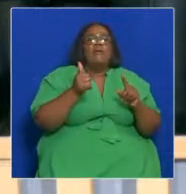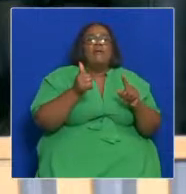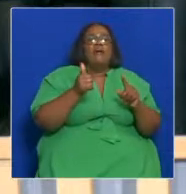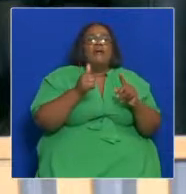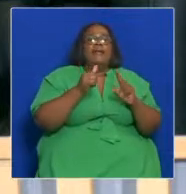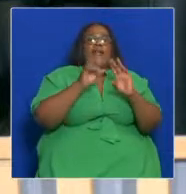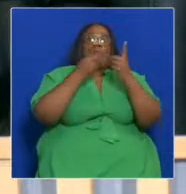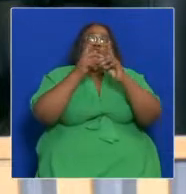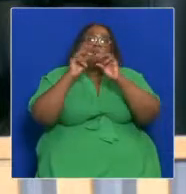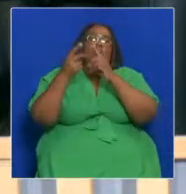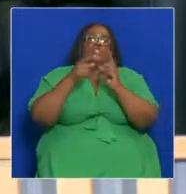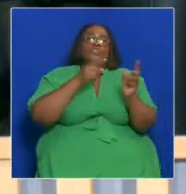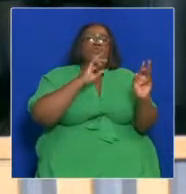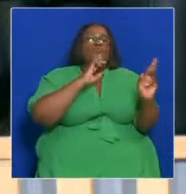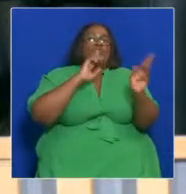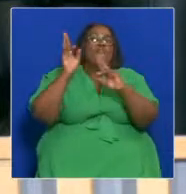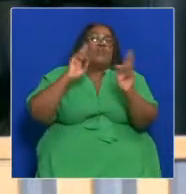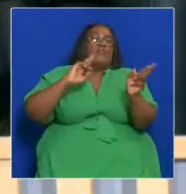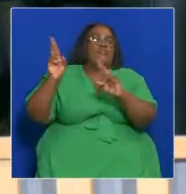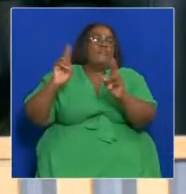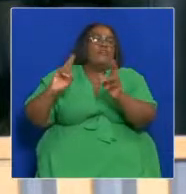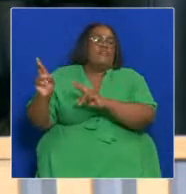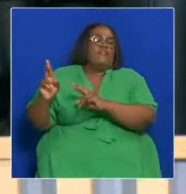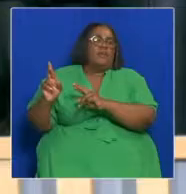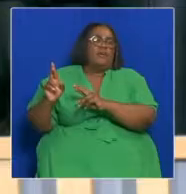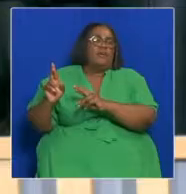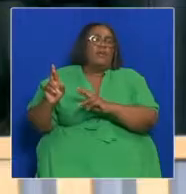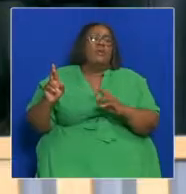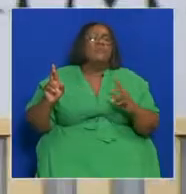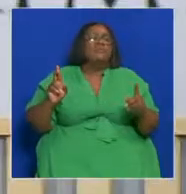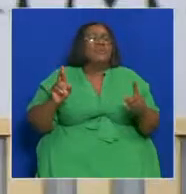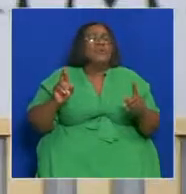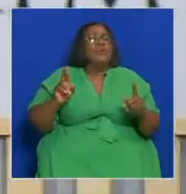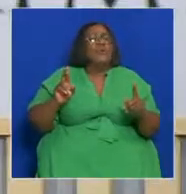What informs referring or not referring matters to IPID?